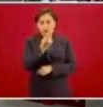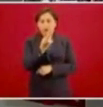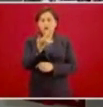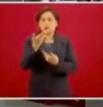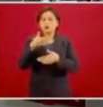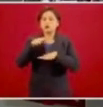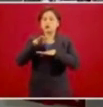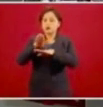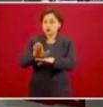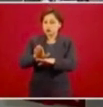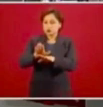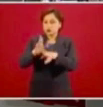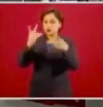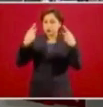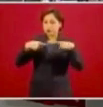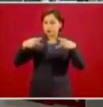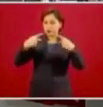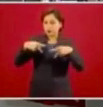international standard.